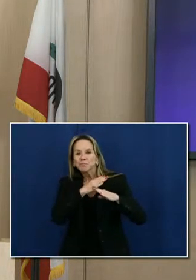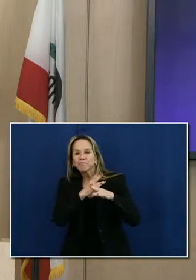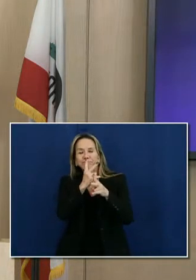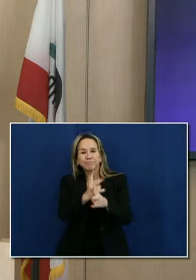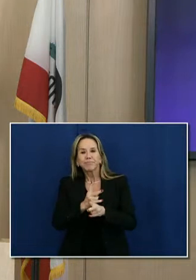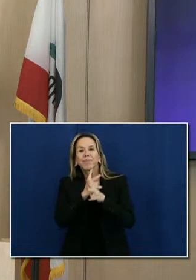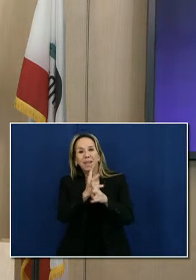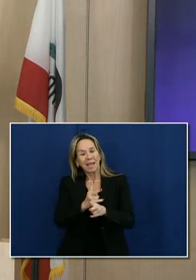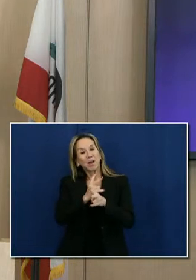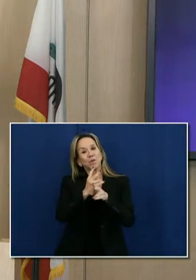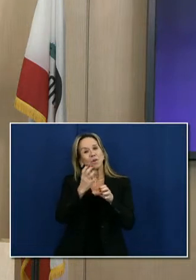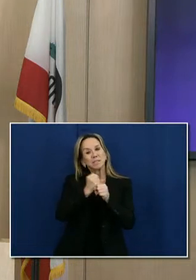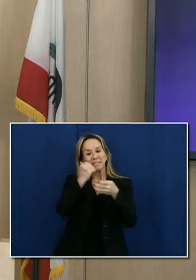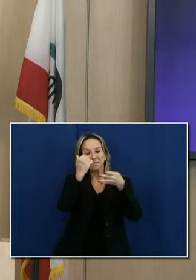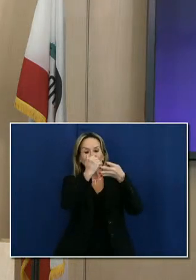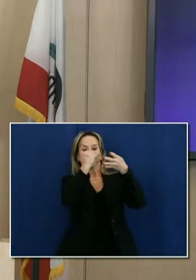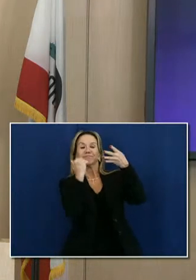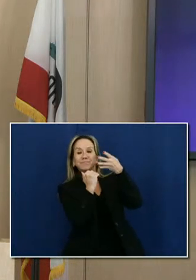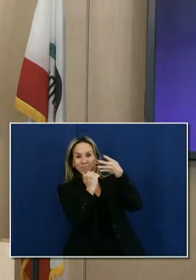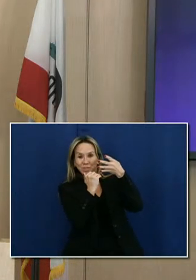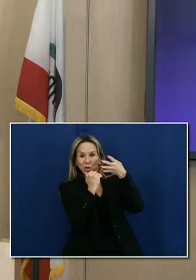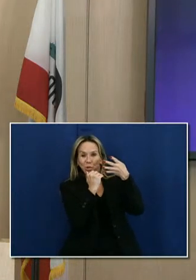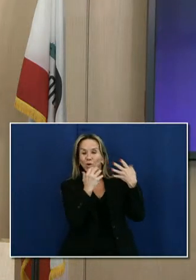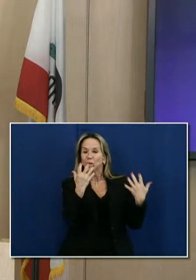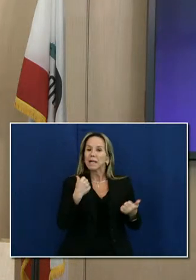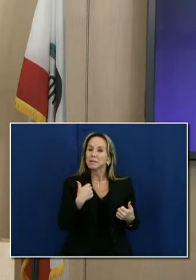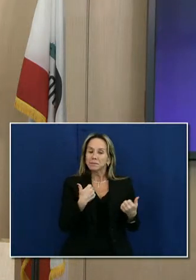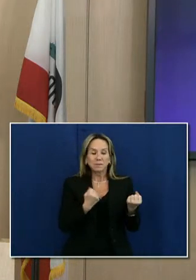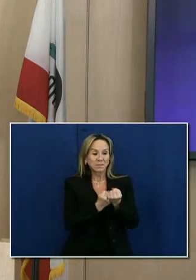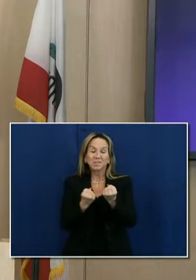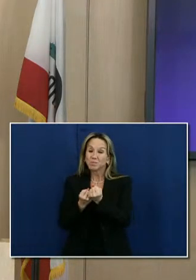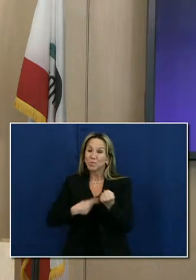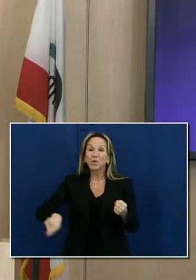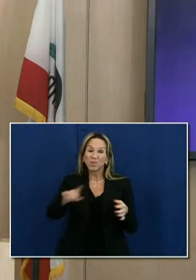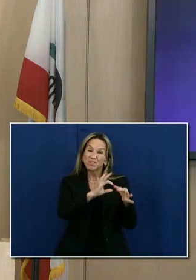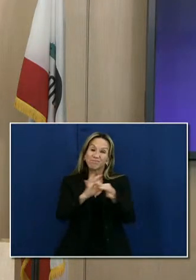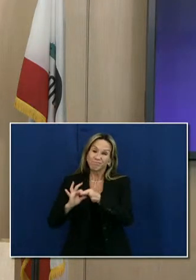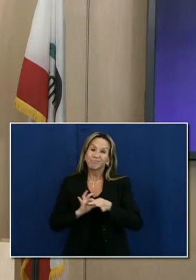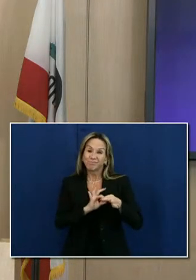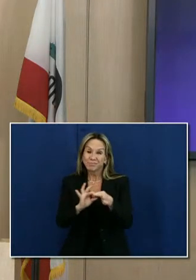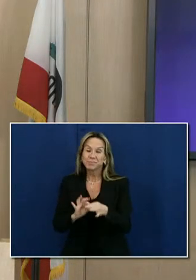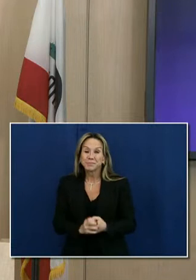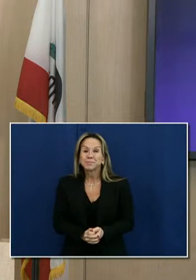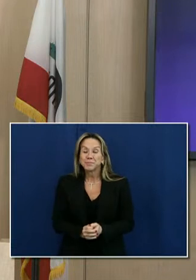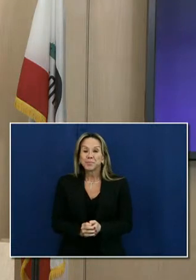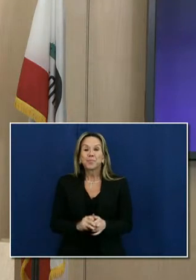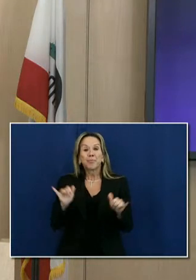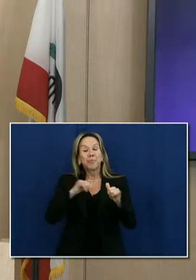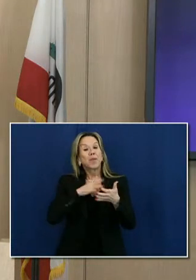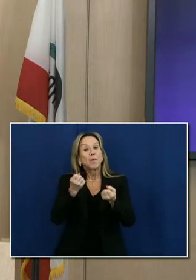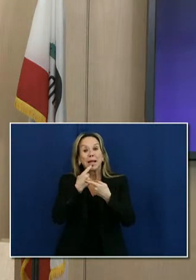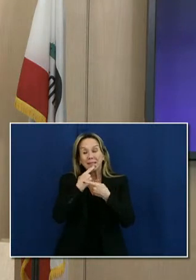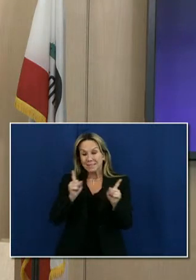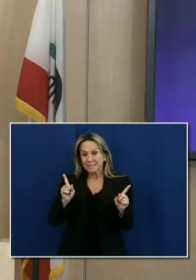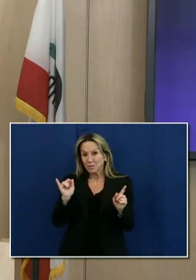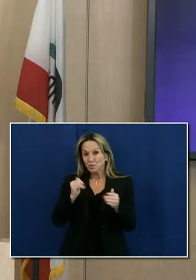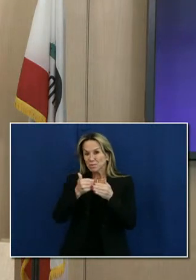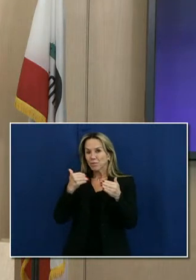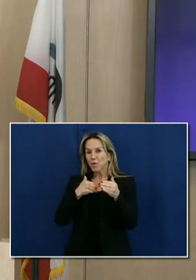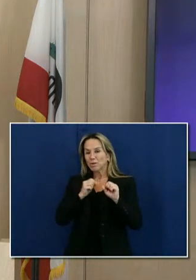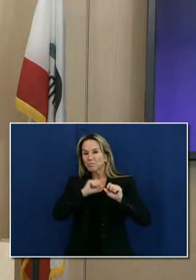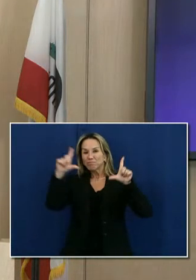work to get into a lower tier and continue to support each other through this process. I just want to announce before we jump into our